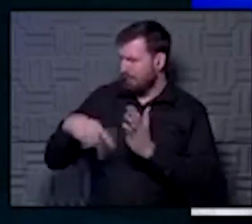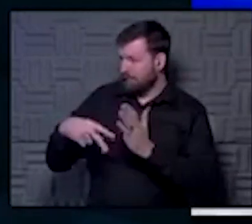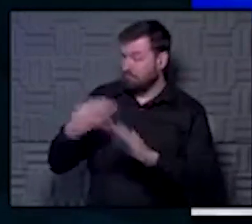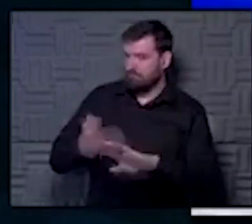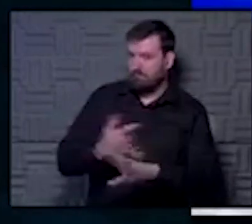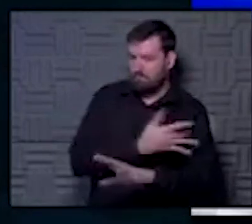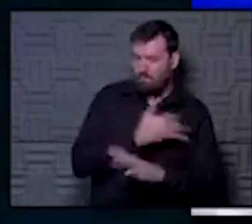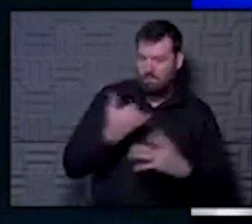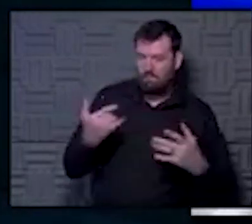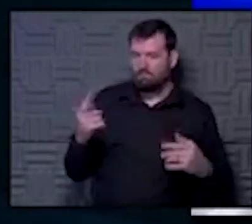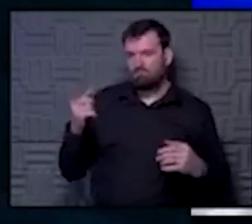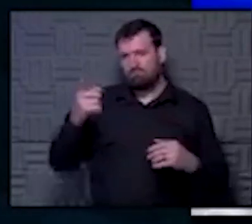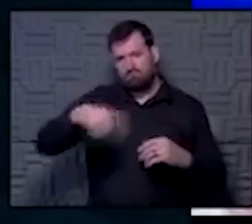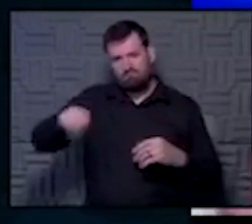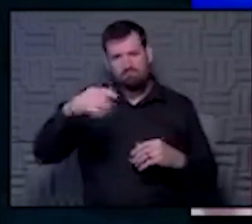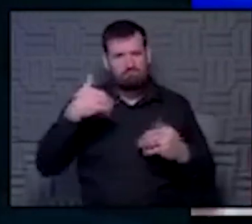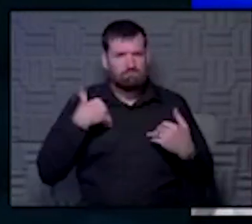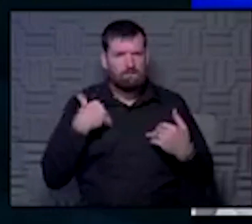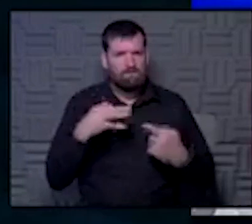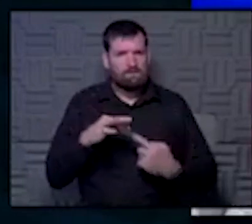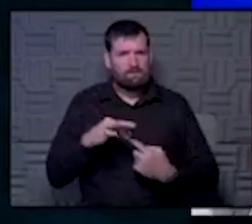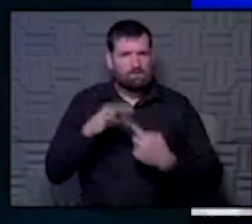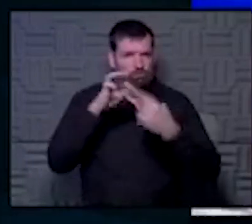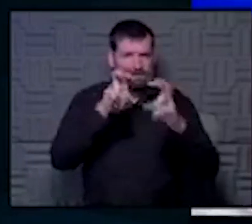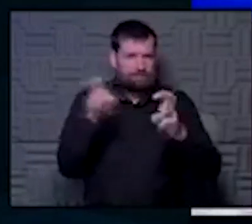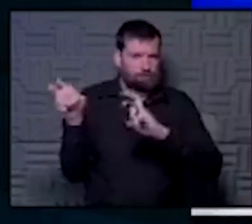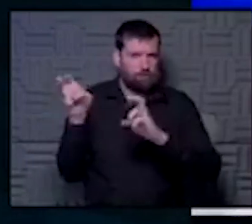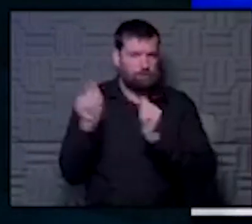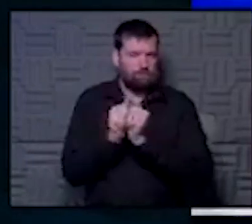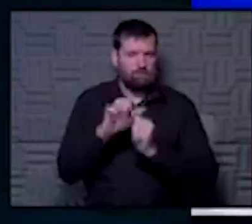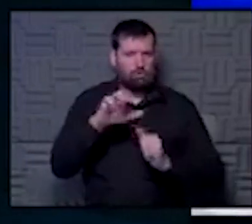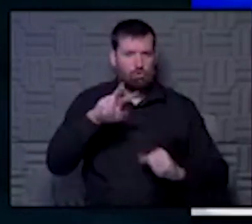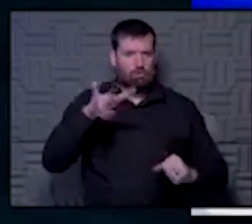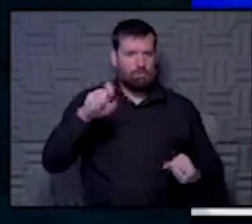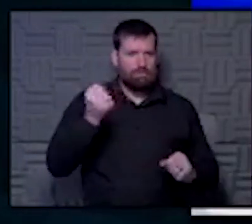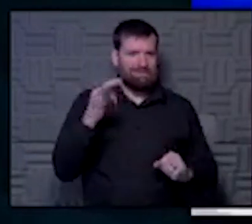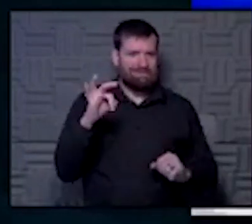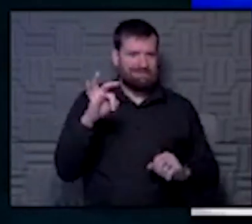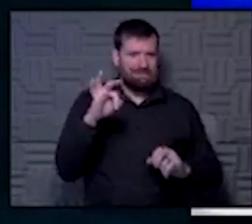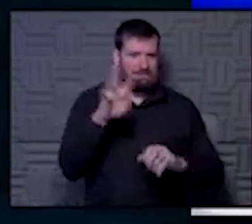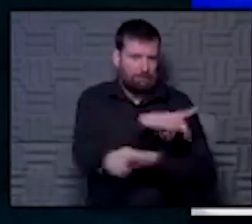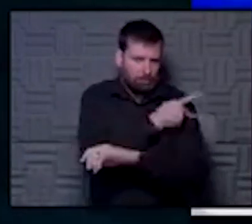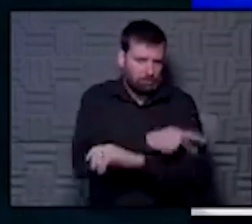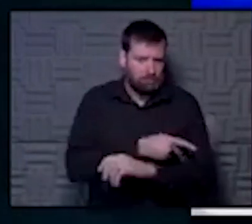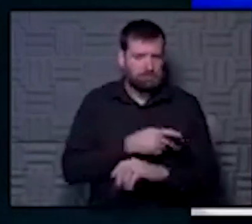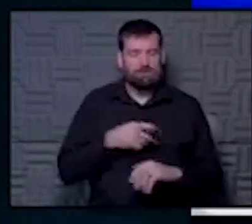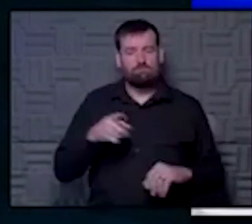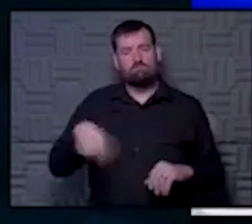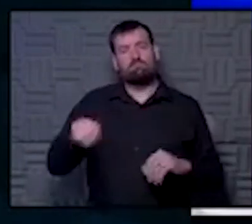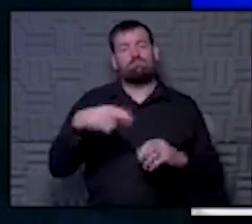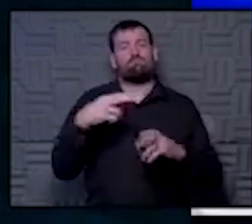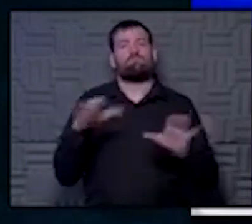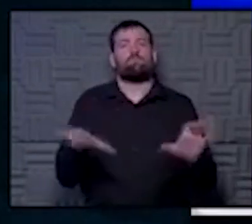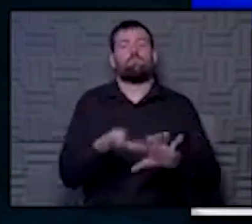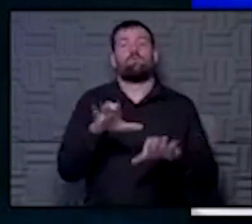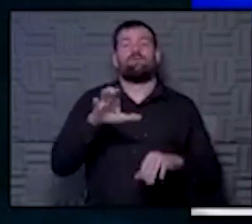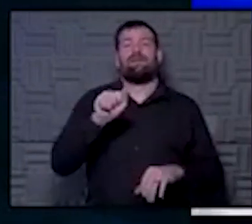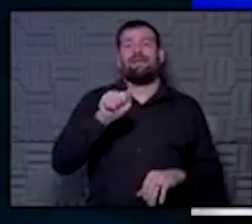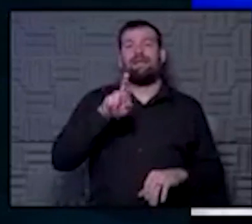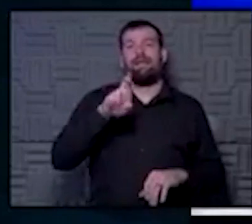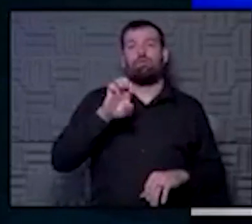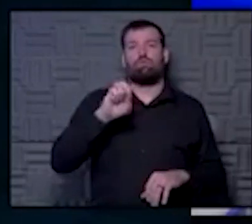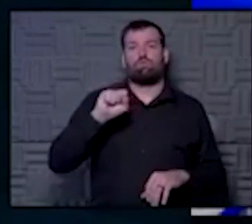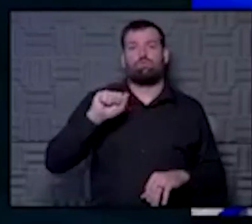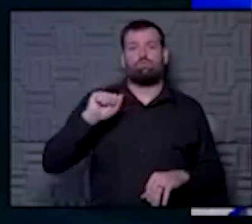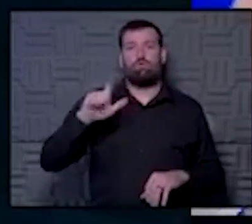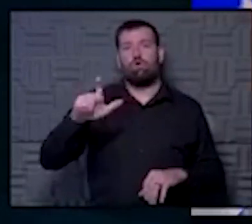you guys have a special issue with COVID-19 patients in that you guys do what we call aerosol generating procedures, where they